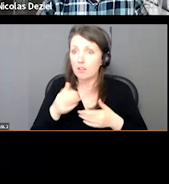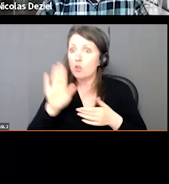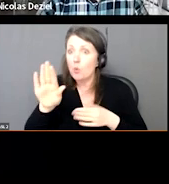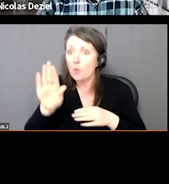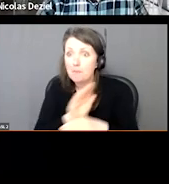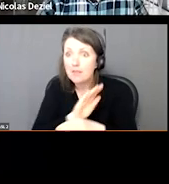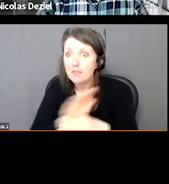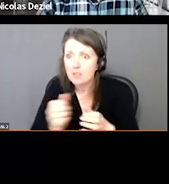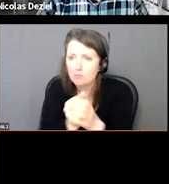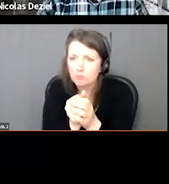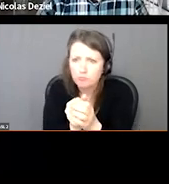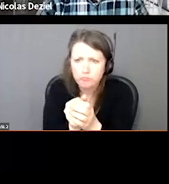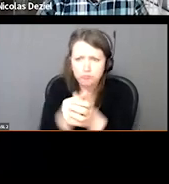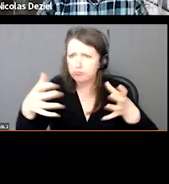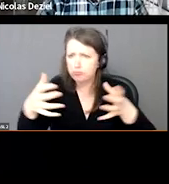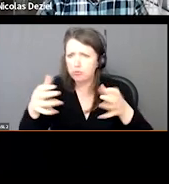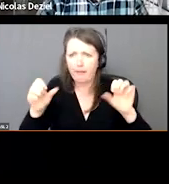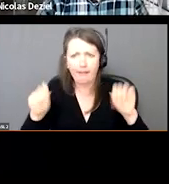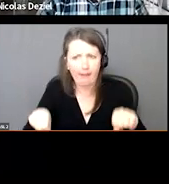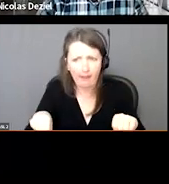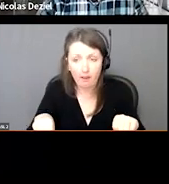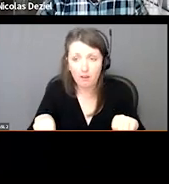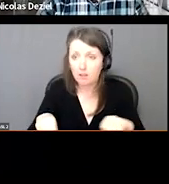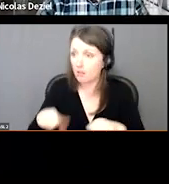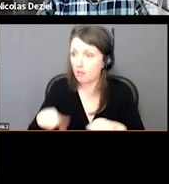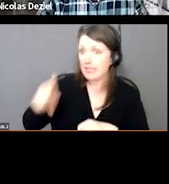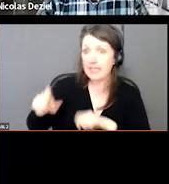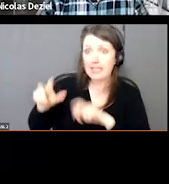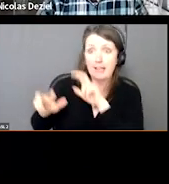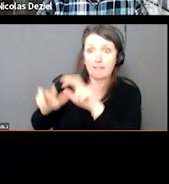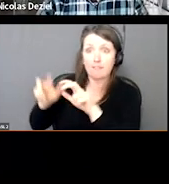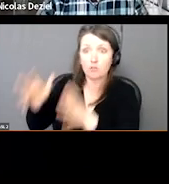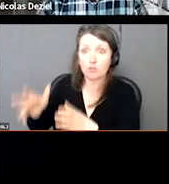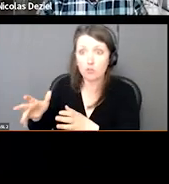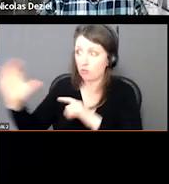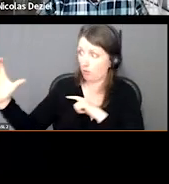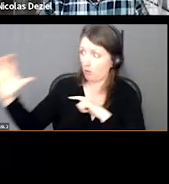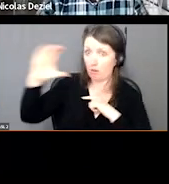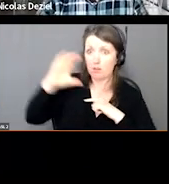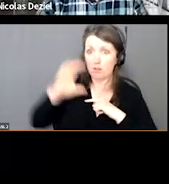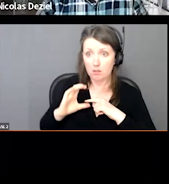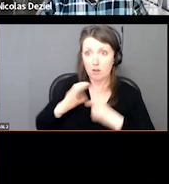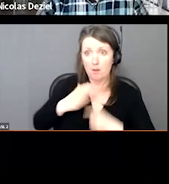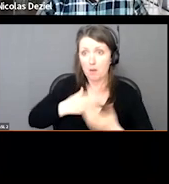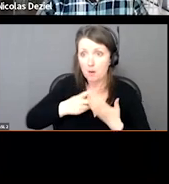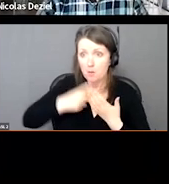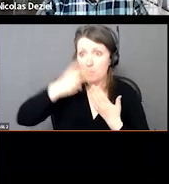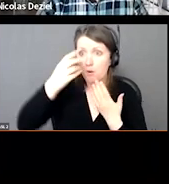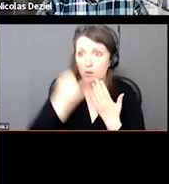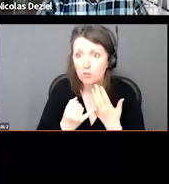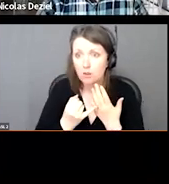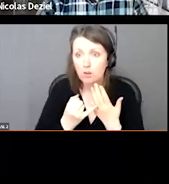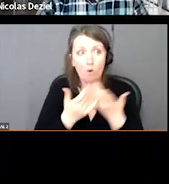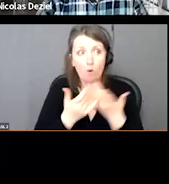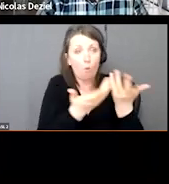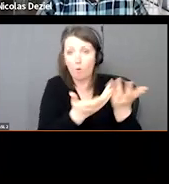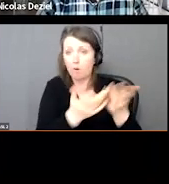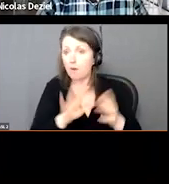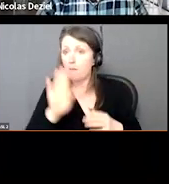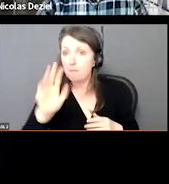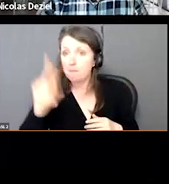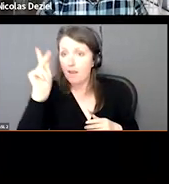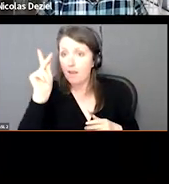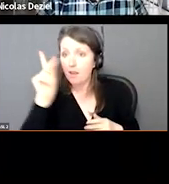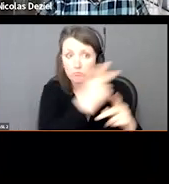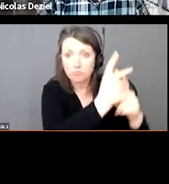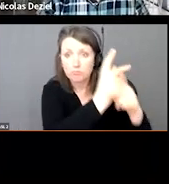attract investors and secure financing. You want to get investors to invest in your project or get the bank to give you a loan. If you